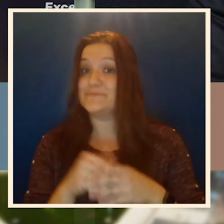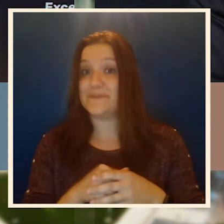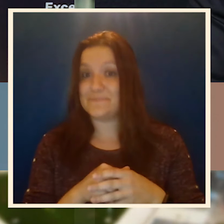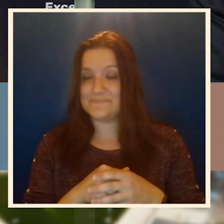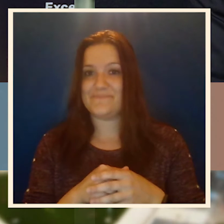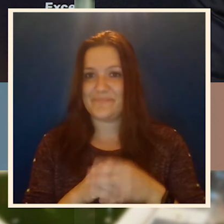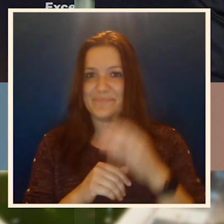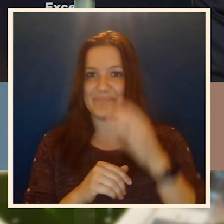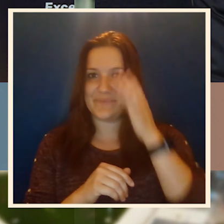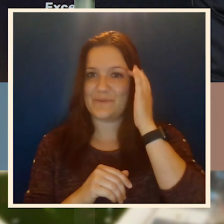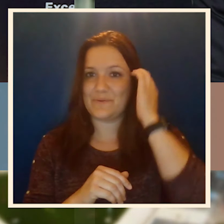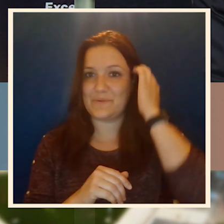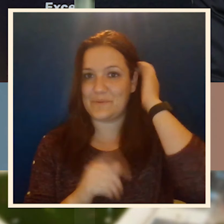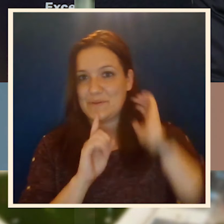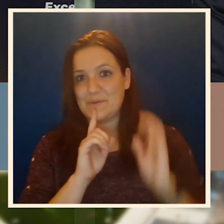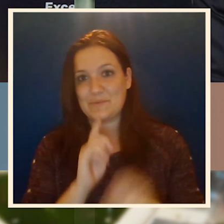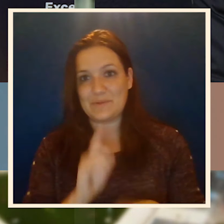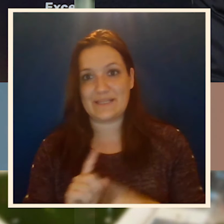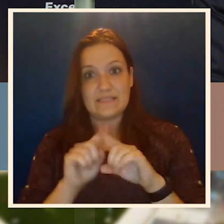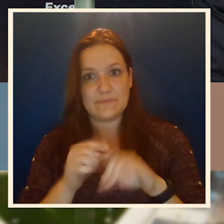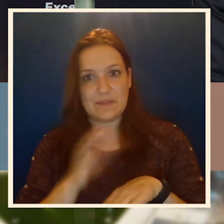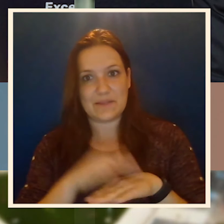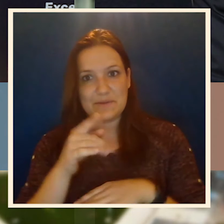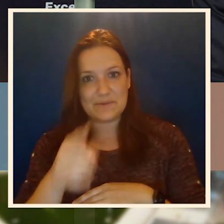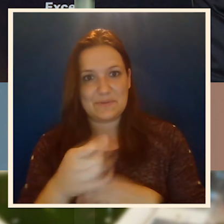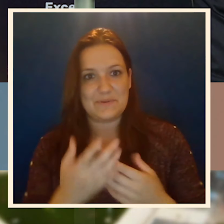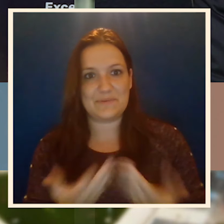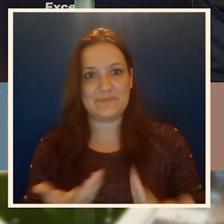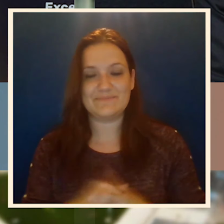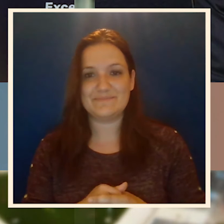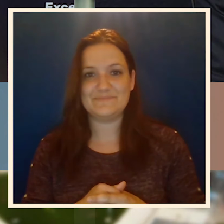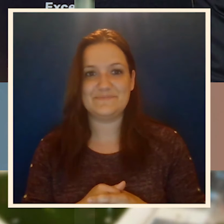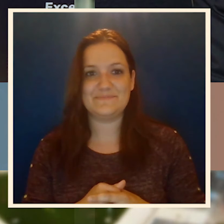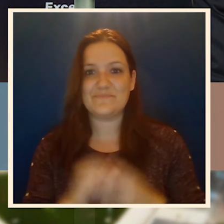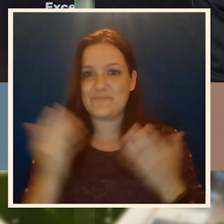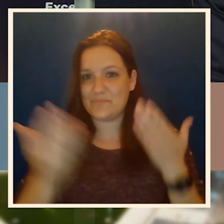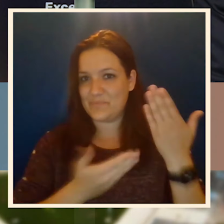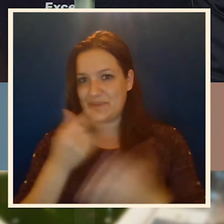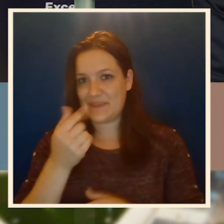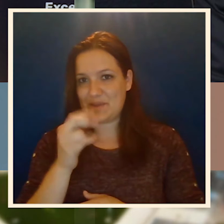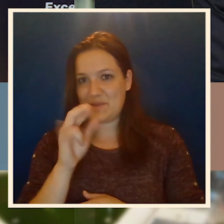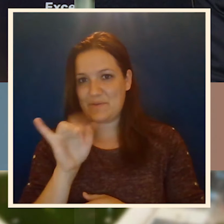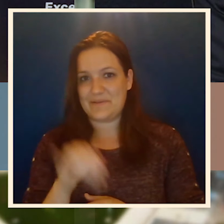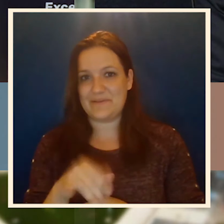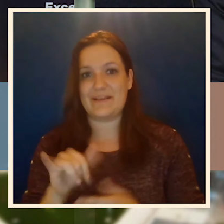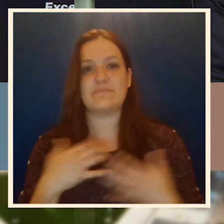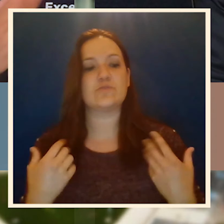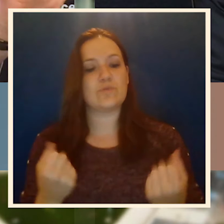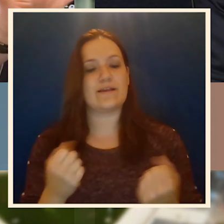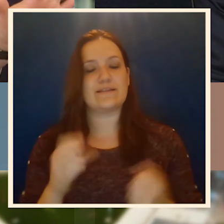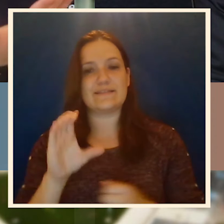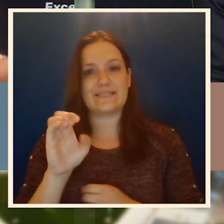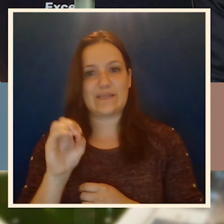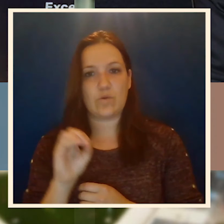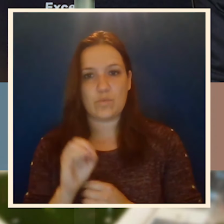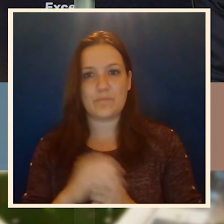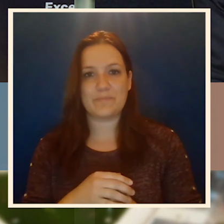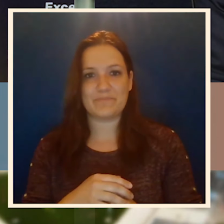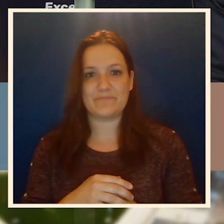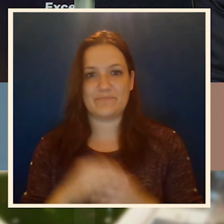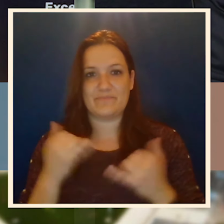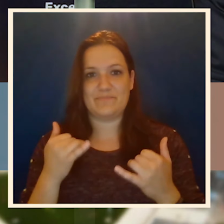we've learned that you were almost a pharmacist this year. Almost, and yeah. So we really rely on you to yeah. just to give us Thank truth.